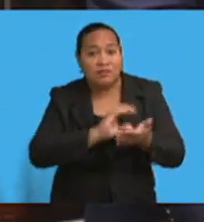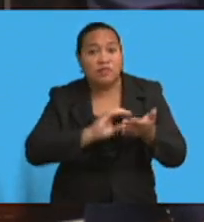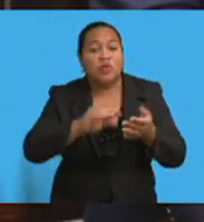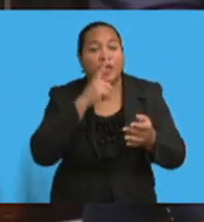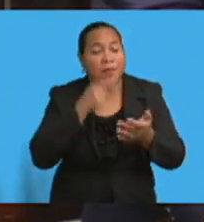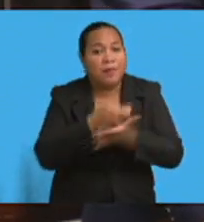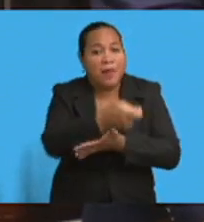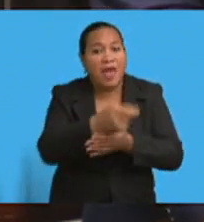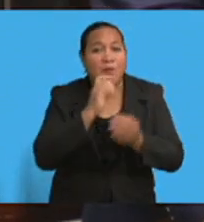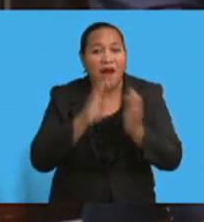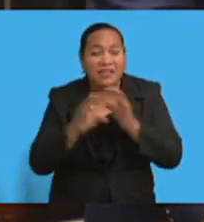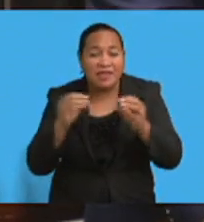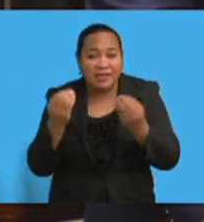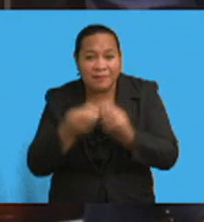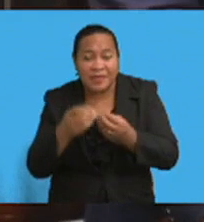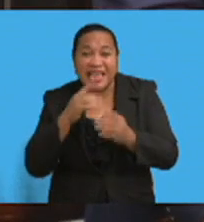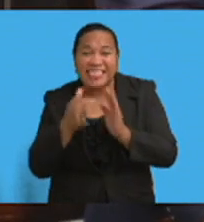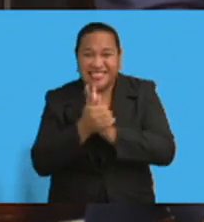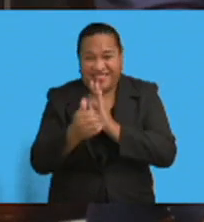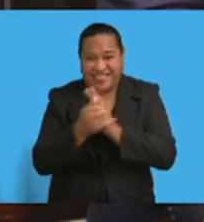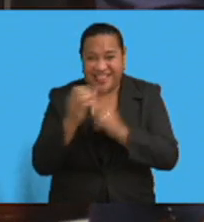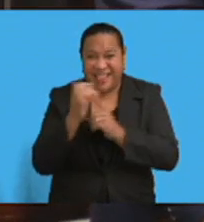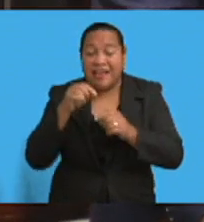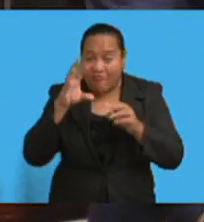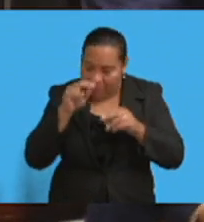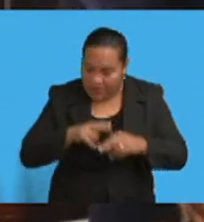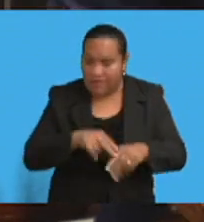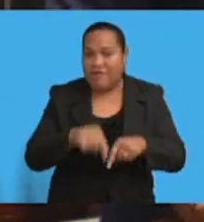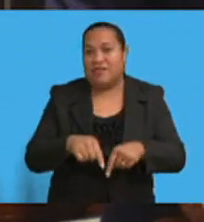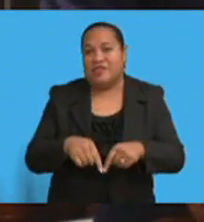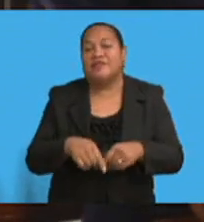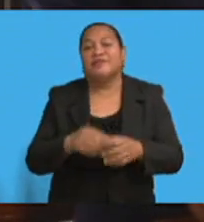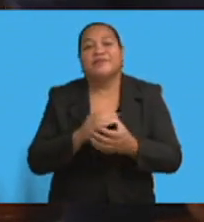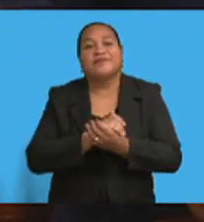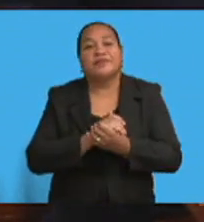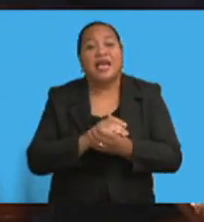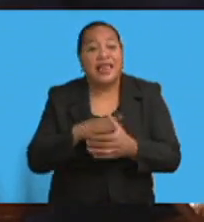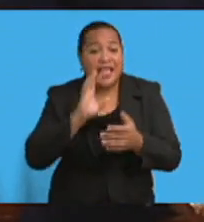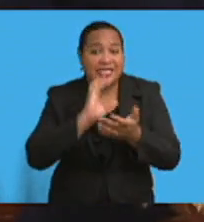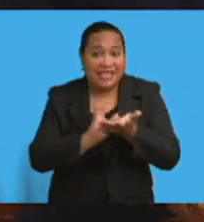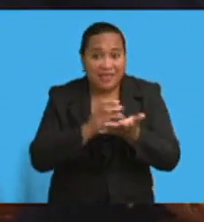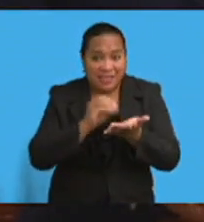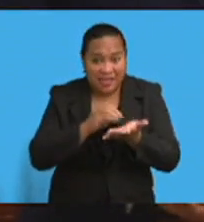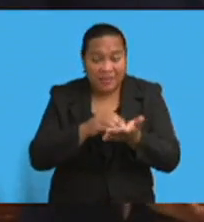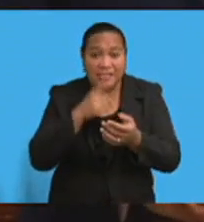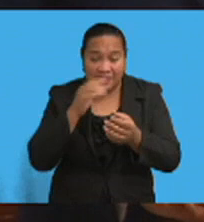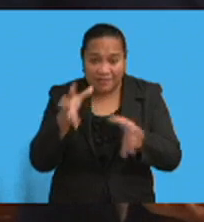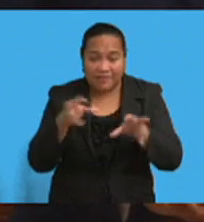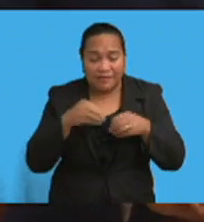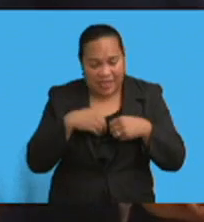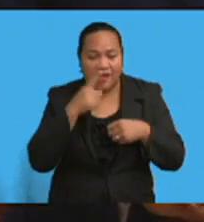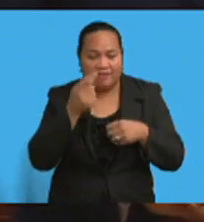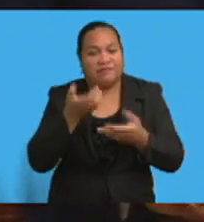sector rates for specialized talent in Fiji from Fiji. Of course, civil servants who acquire these skills can also become eligible for